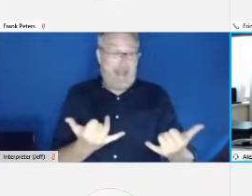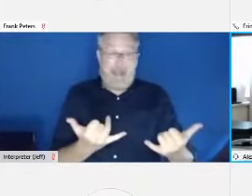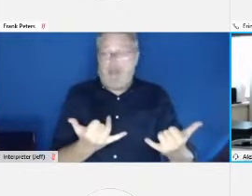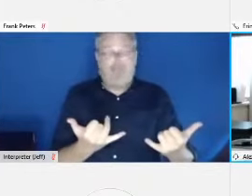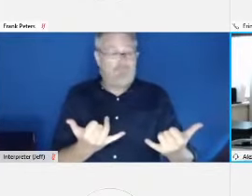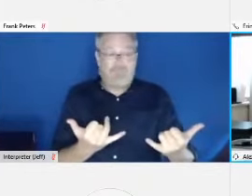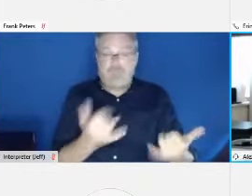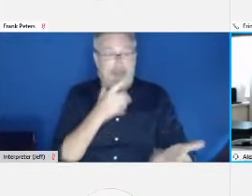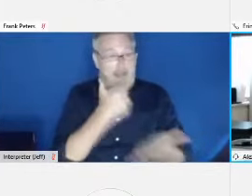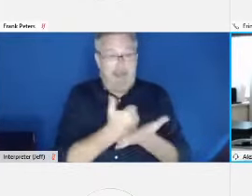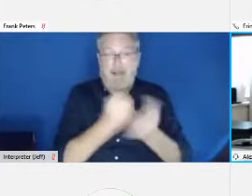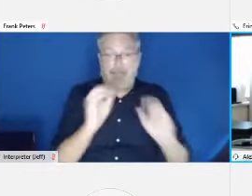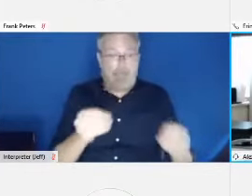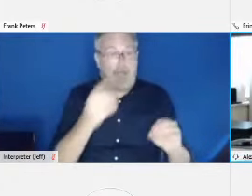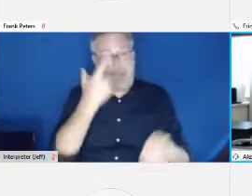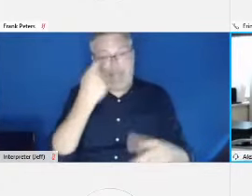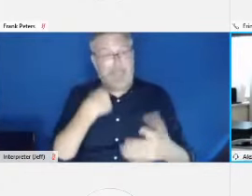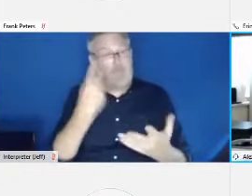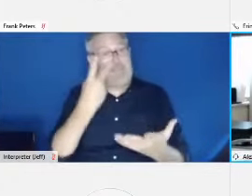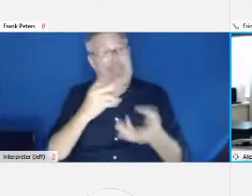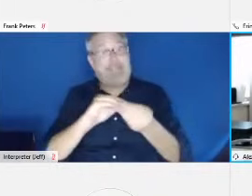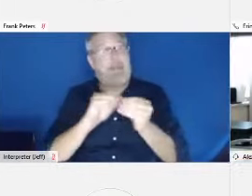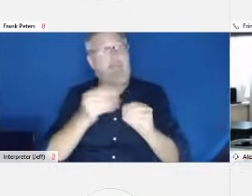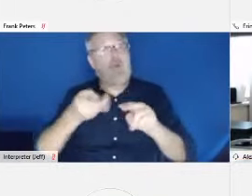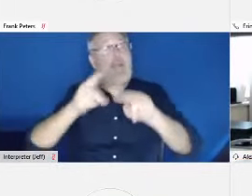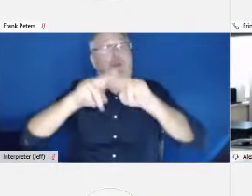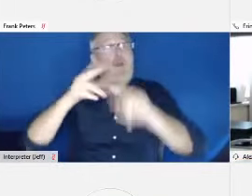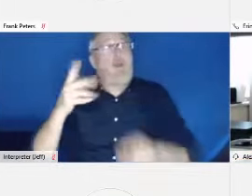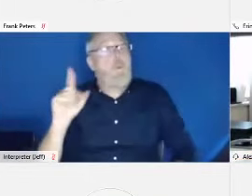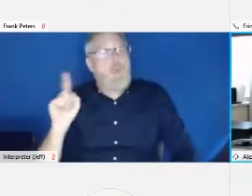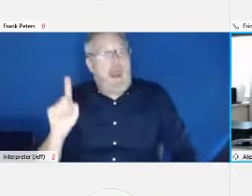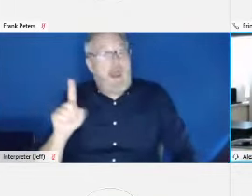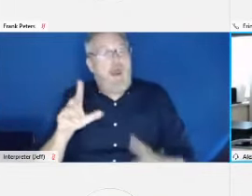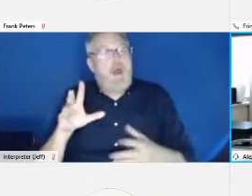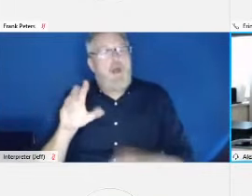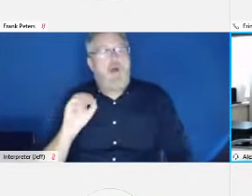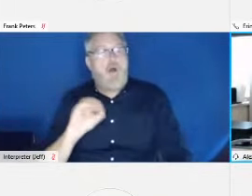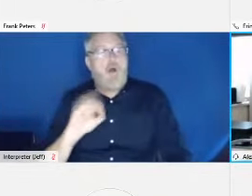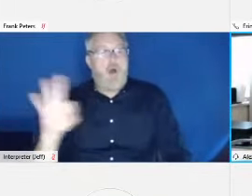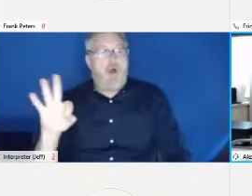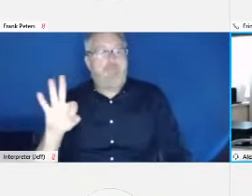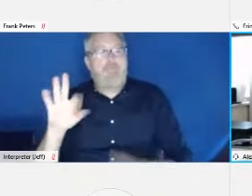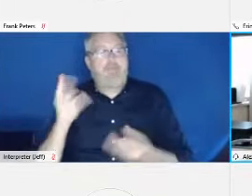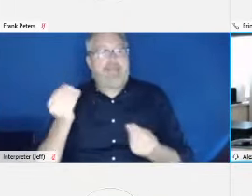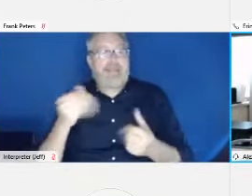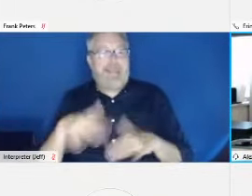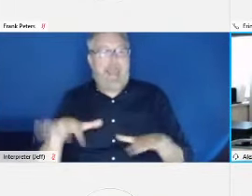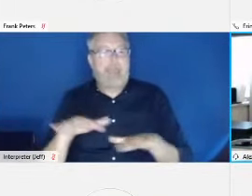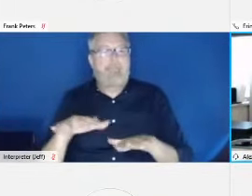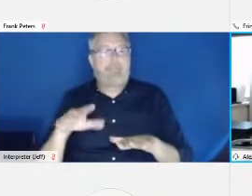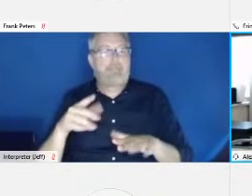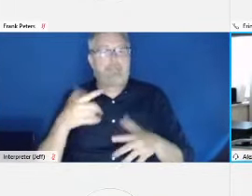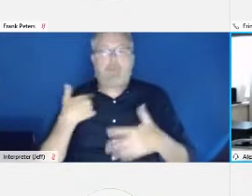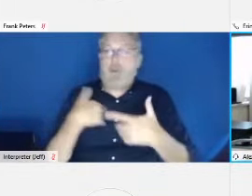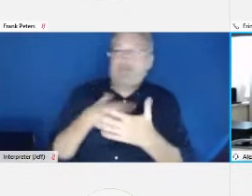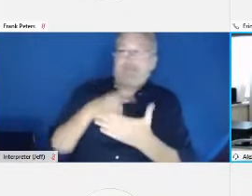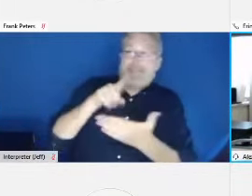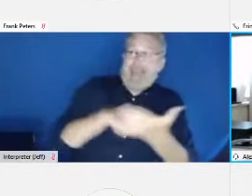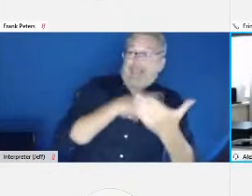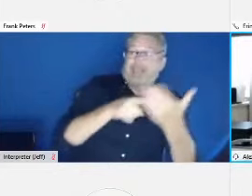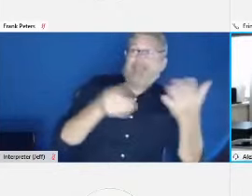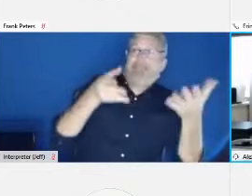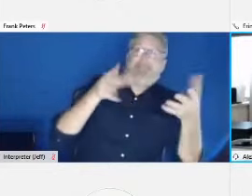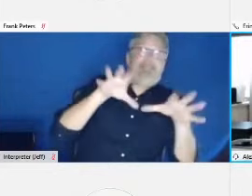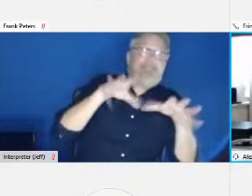occurring outside of Iowa State campus. Okay, when it's off campus, our canceling classes is not